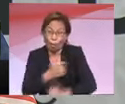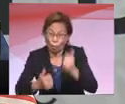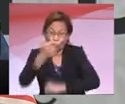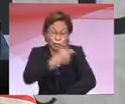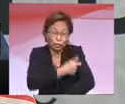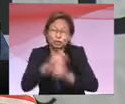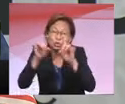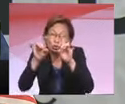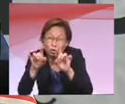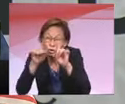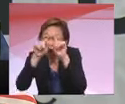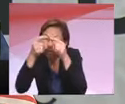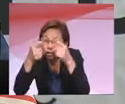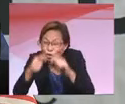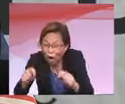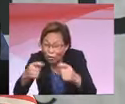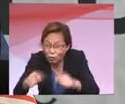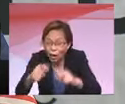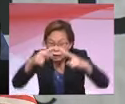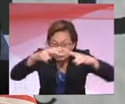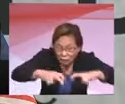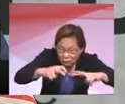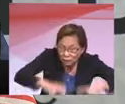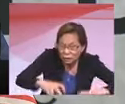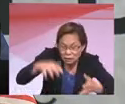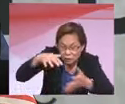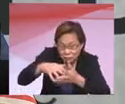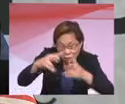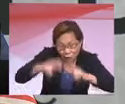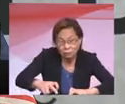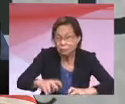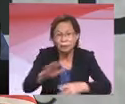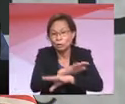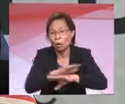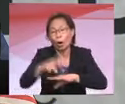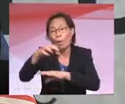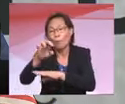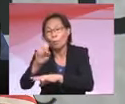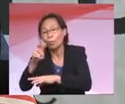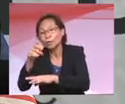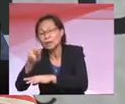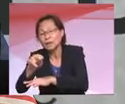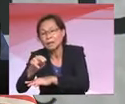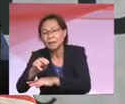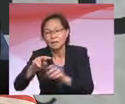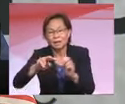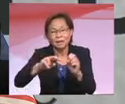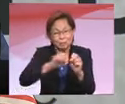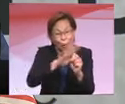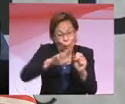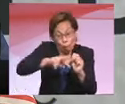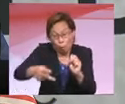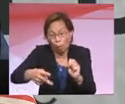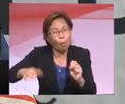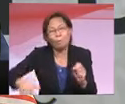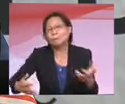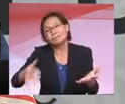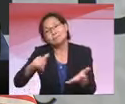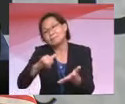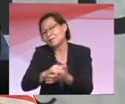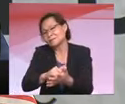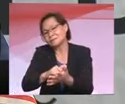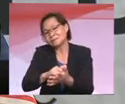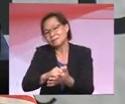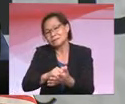a trial or studied, they are not in the spike protein mutation. So in that case, it may not be affecting,